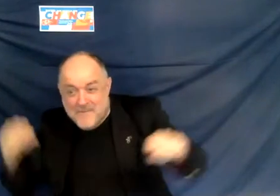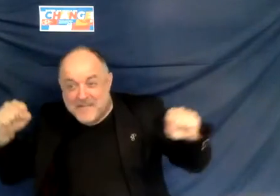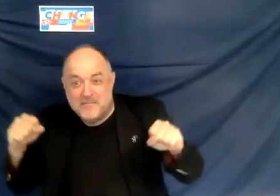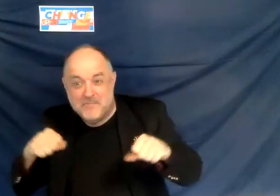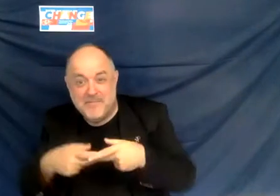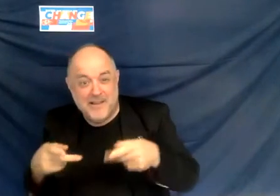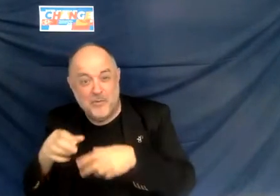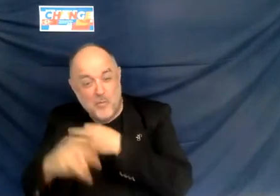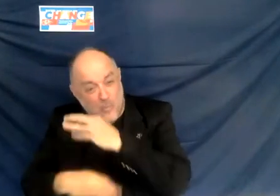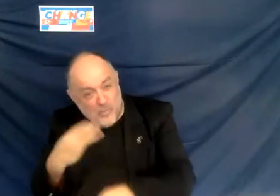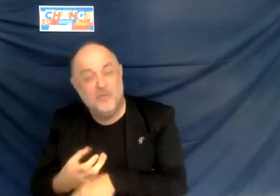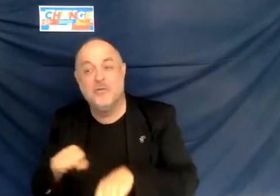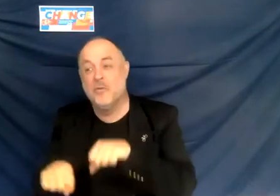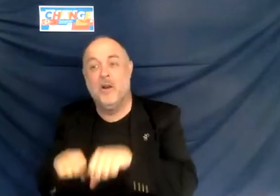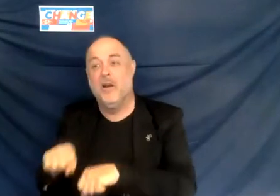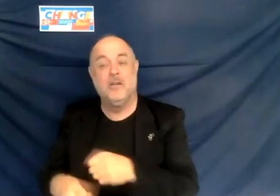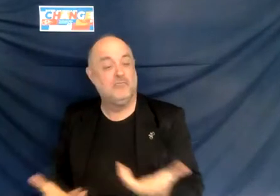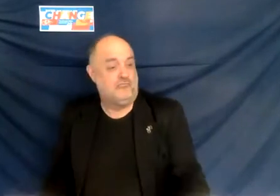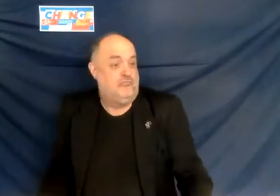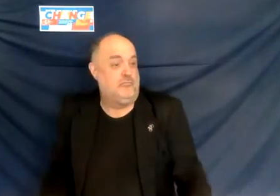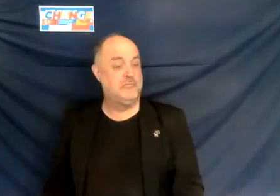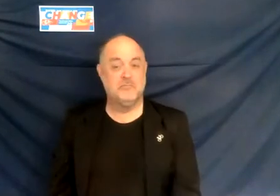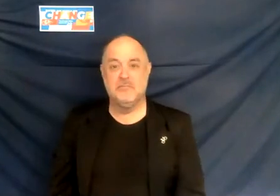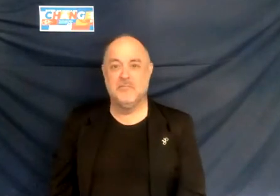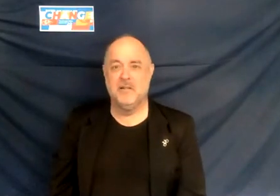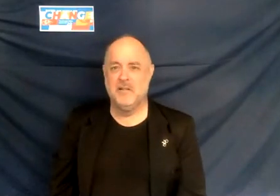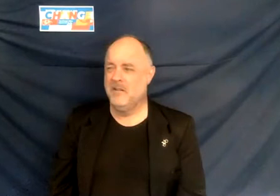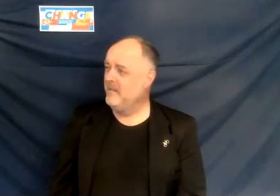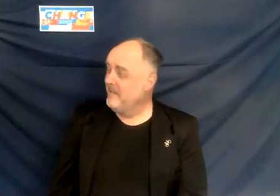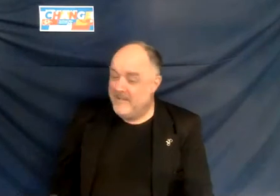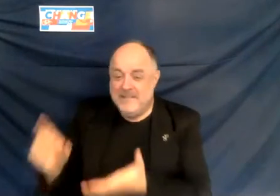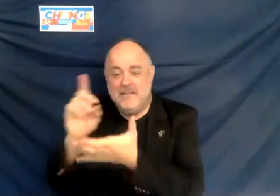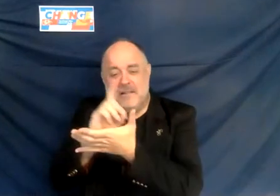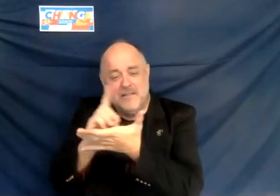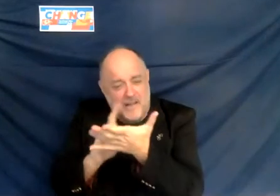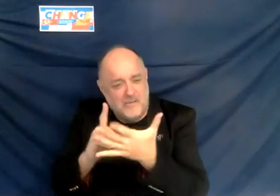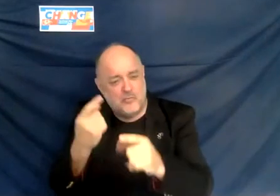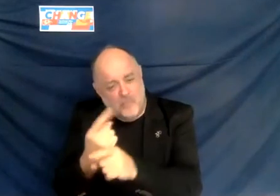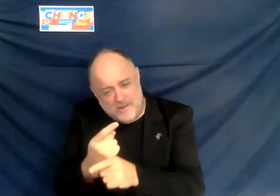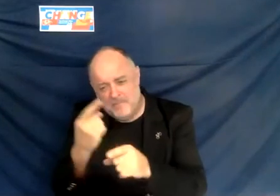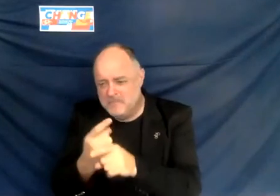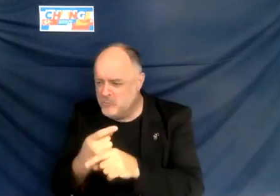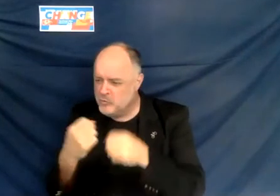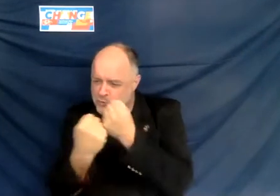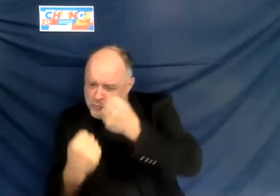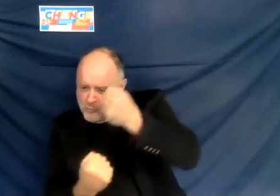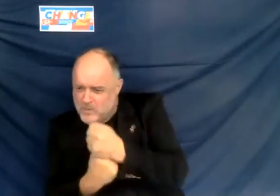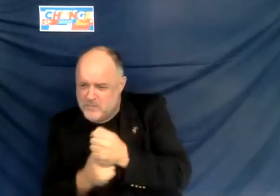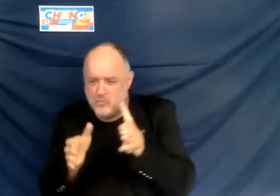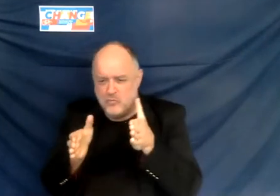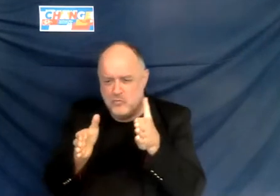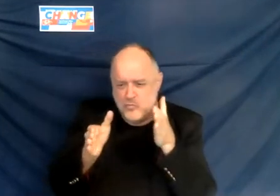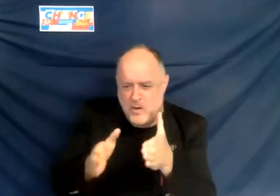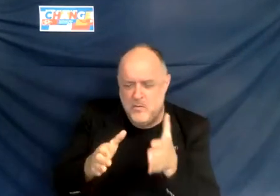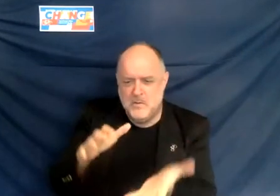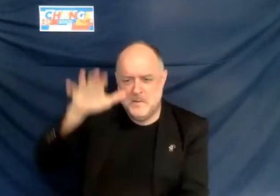bicycle. And it comes back to this idea of designing forgiving infrastructure, creating safety through